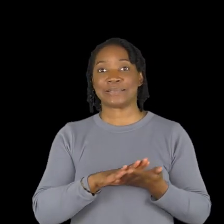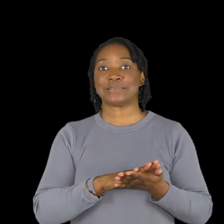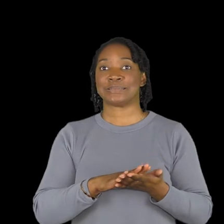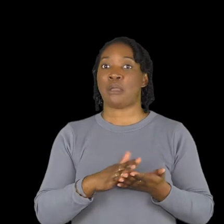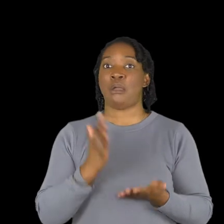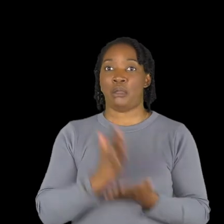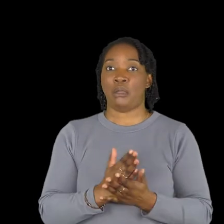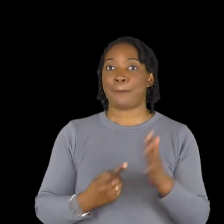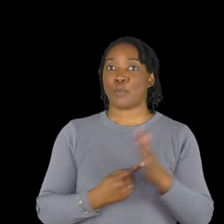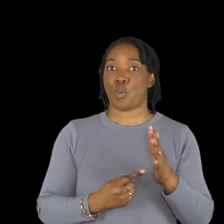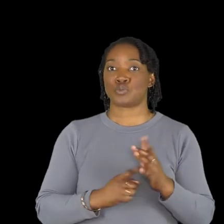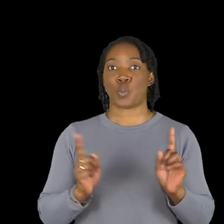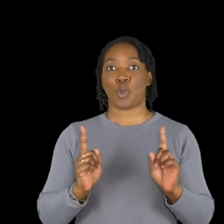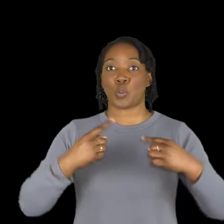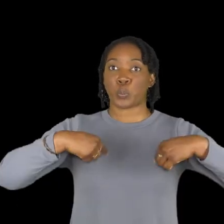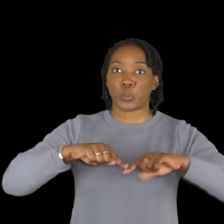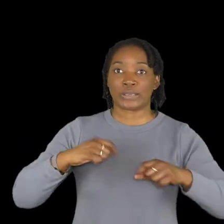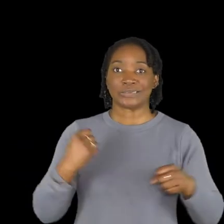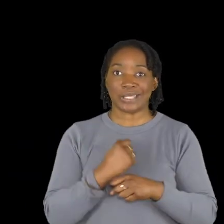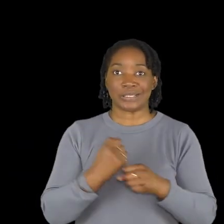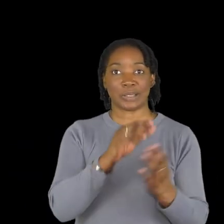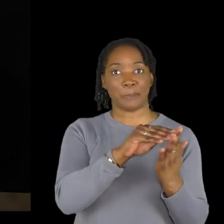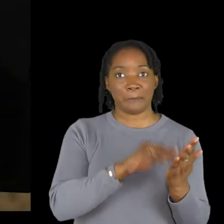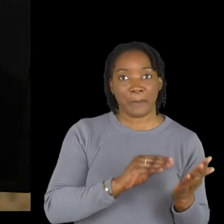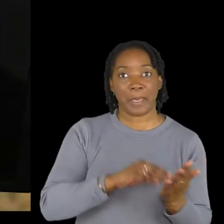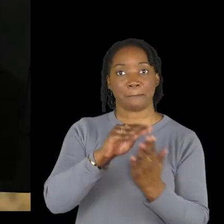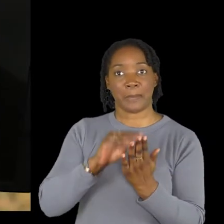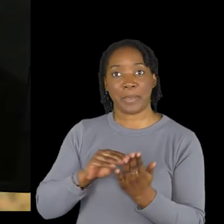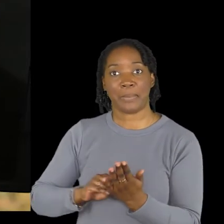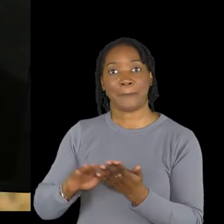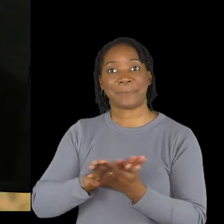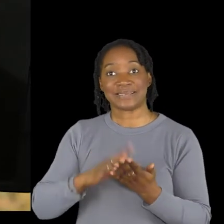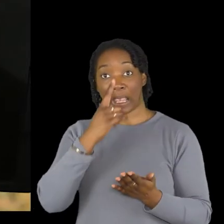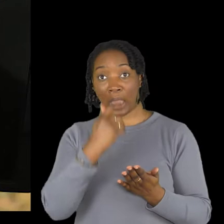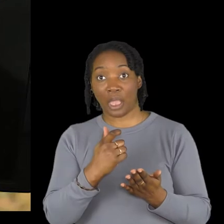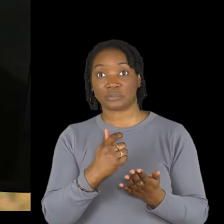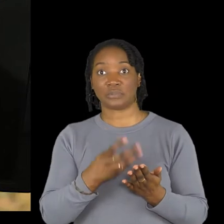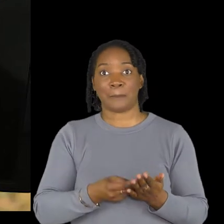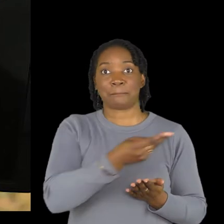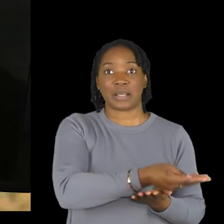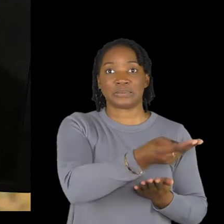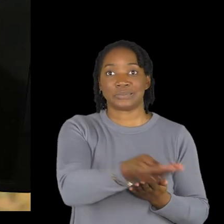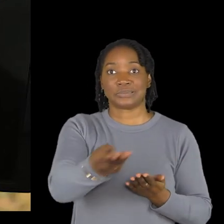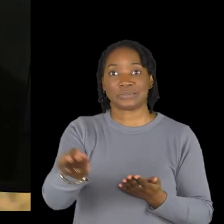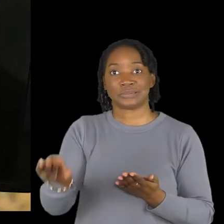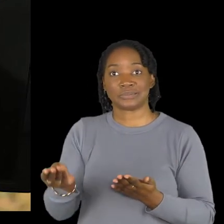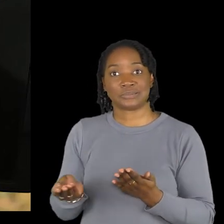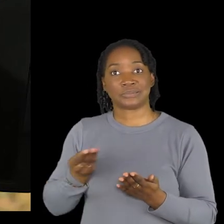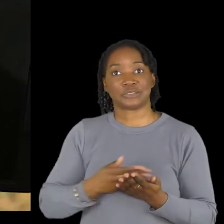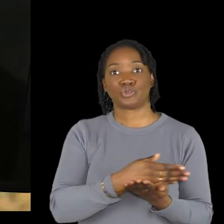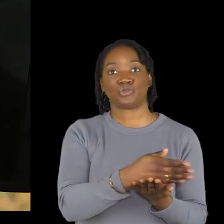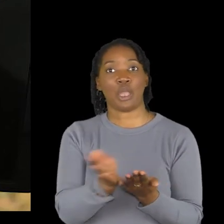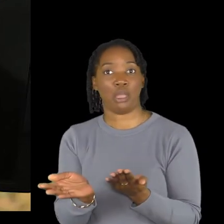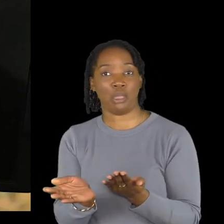important to document what we did, if only to be able to pass around the